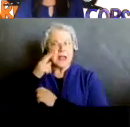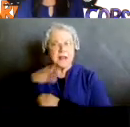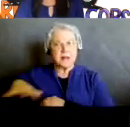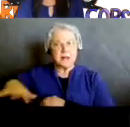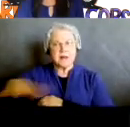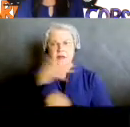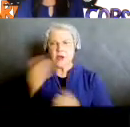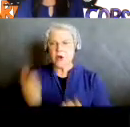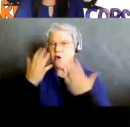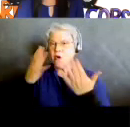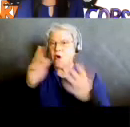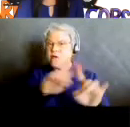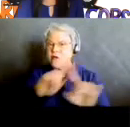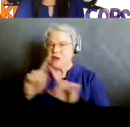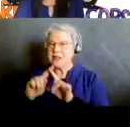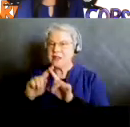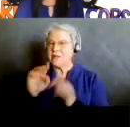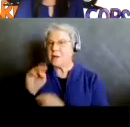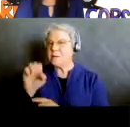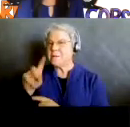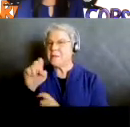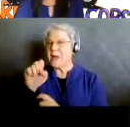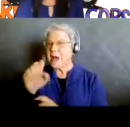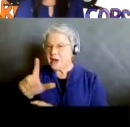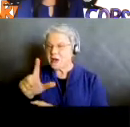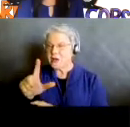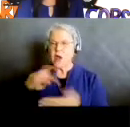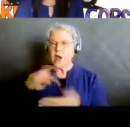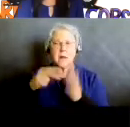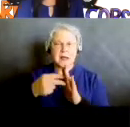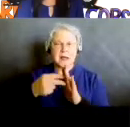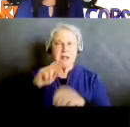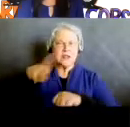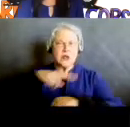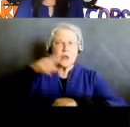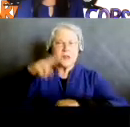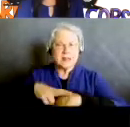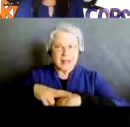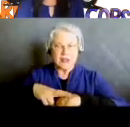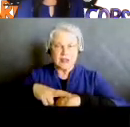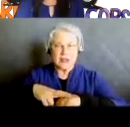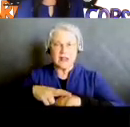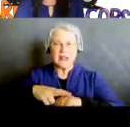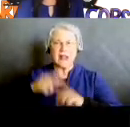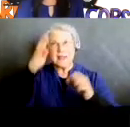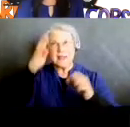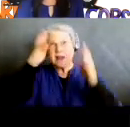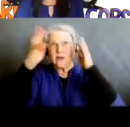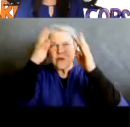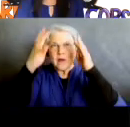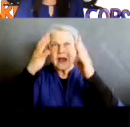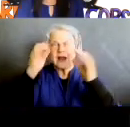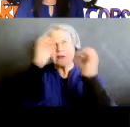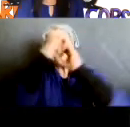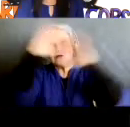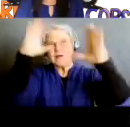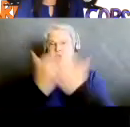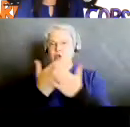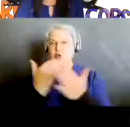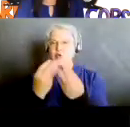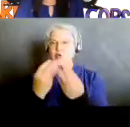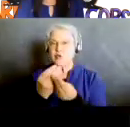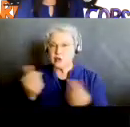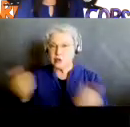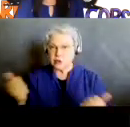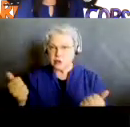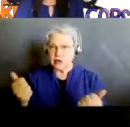of relationality and nationhood that may help us reimagine solutions. And these models conceive of belonging and